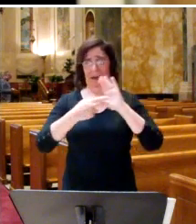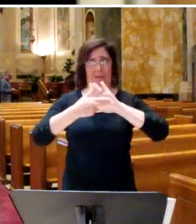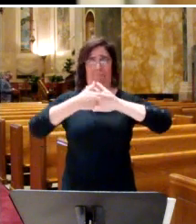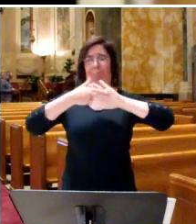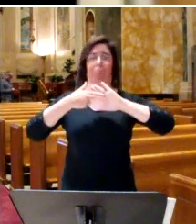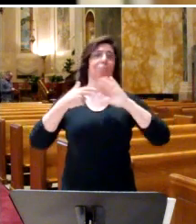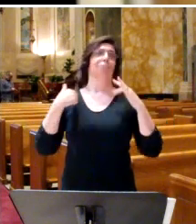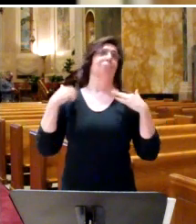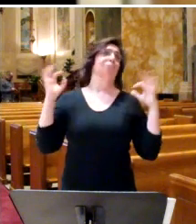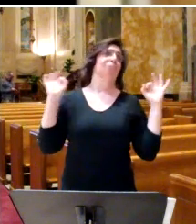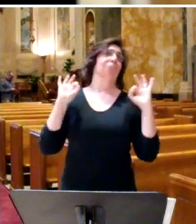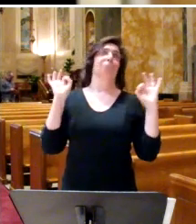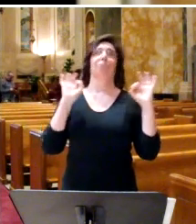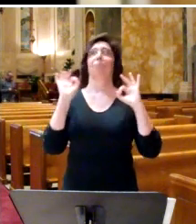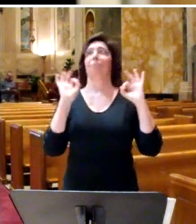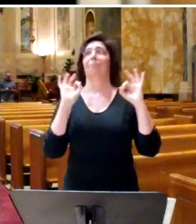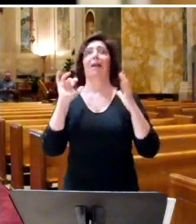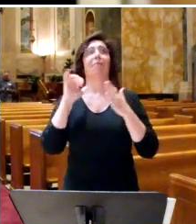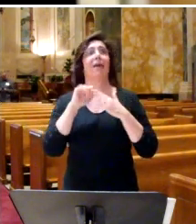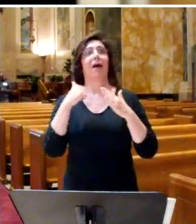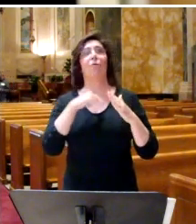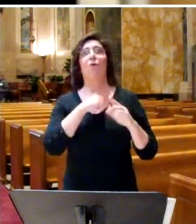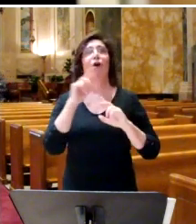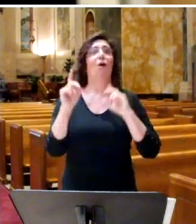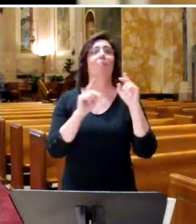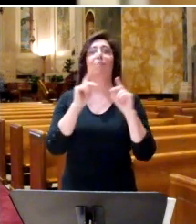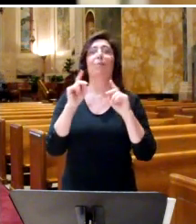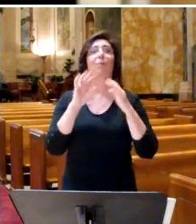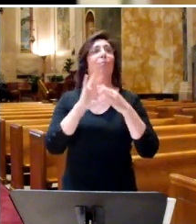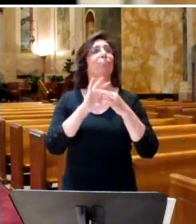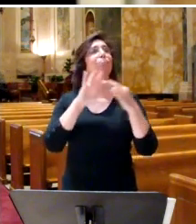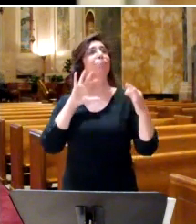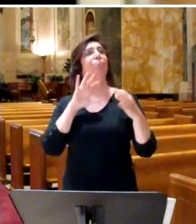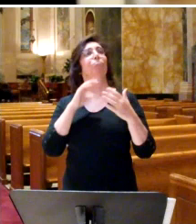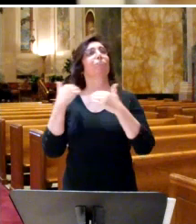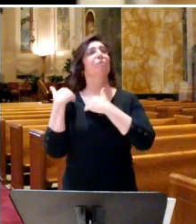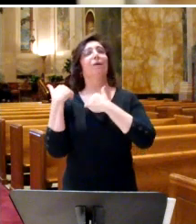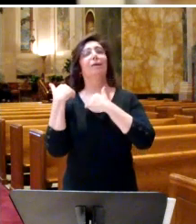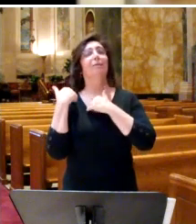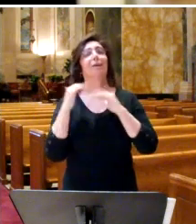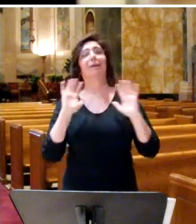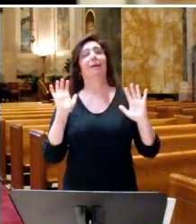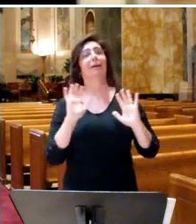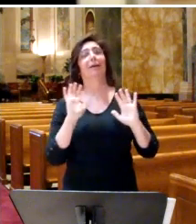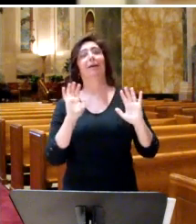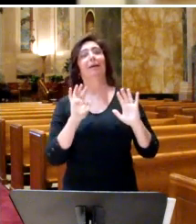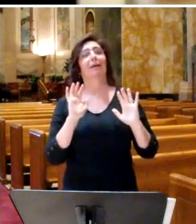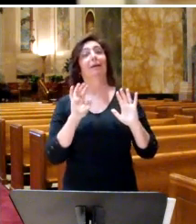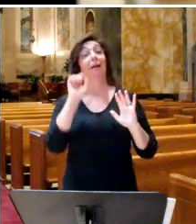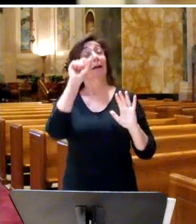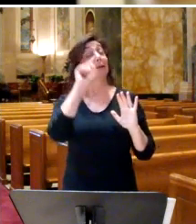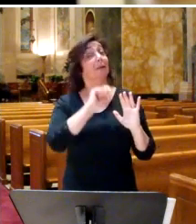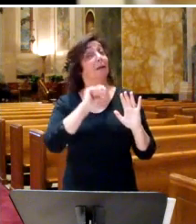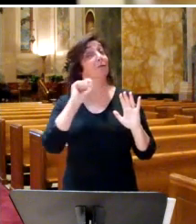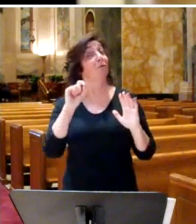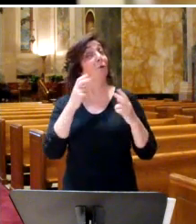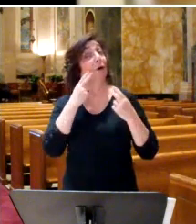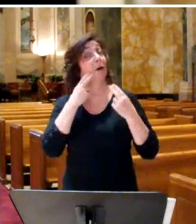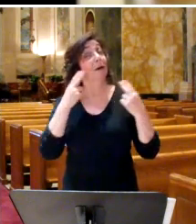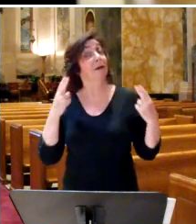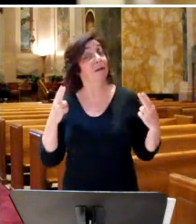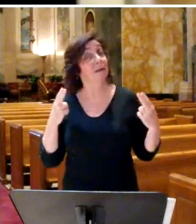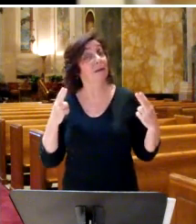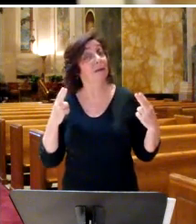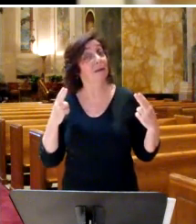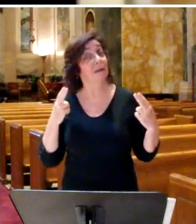stand casually by as individuals without responsibility, and therefore